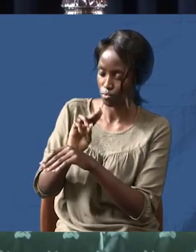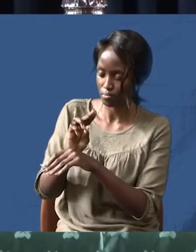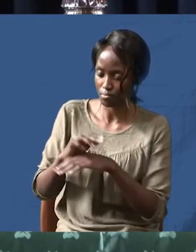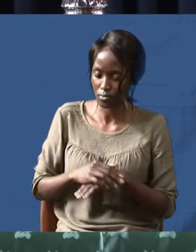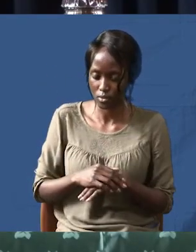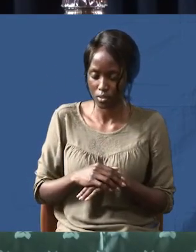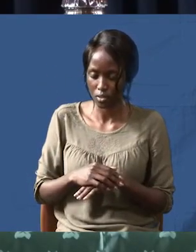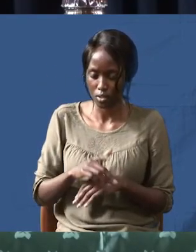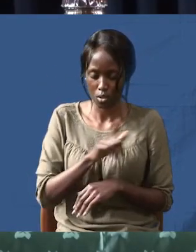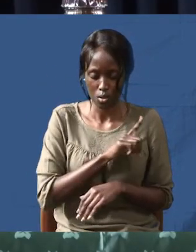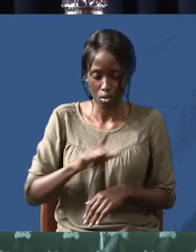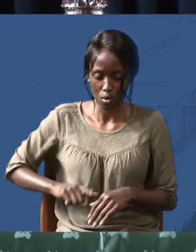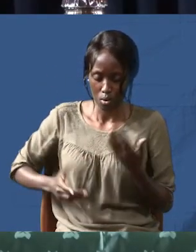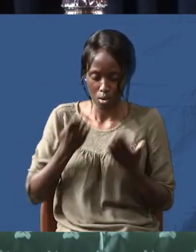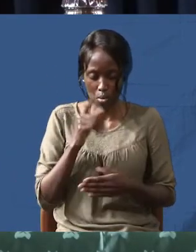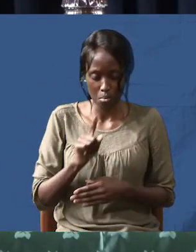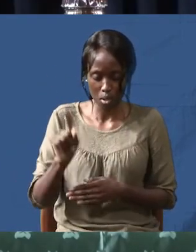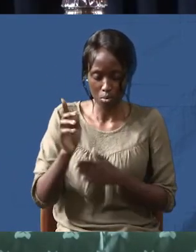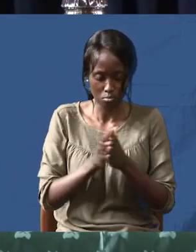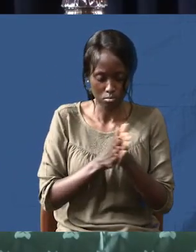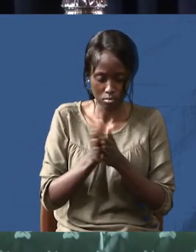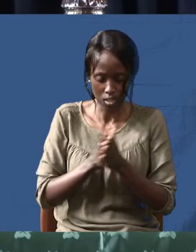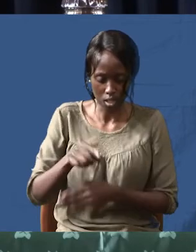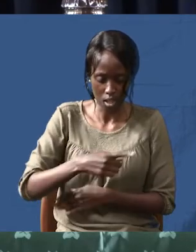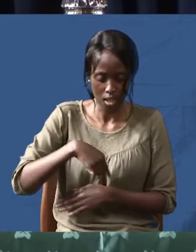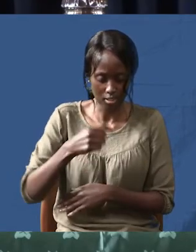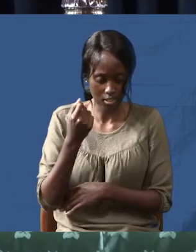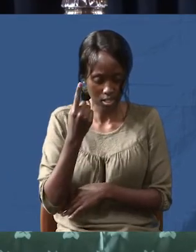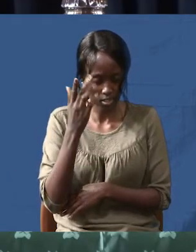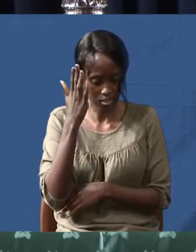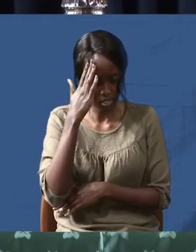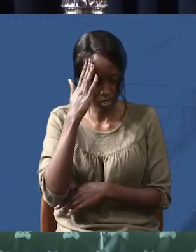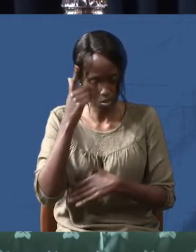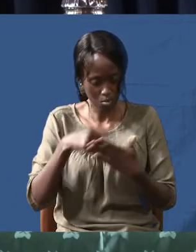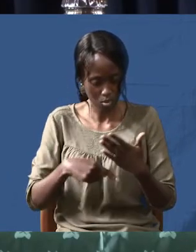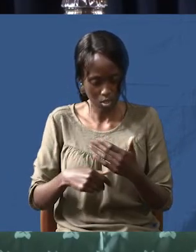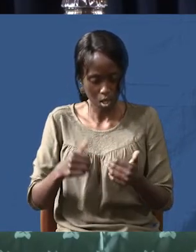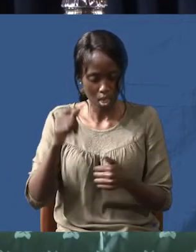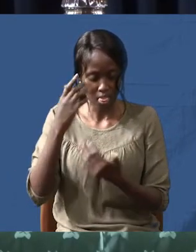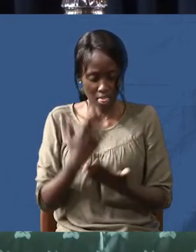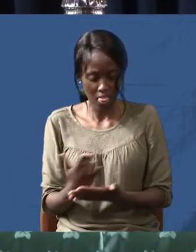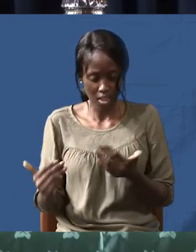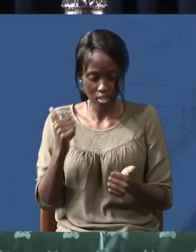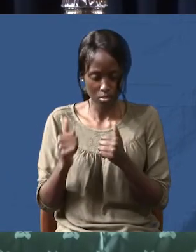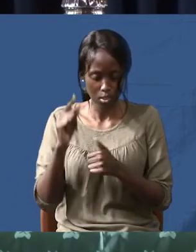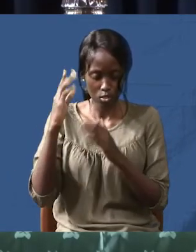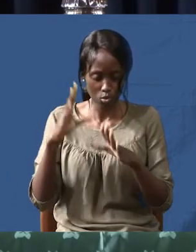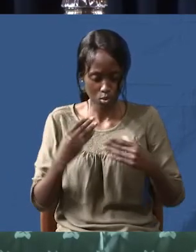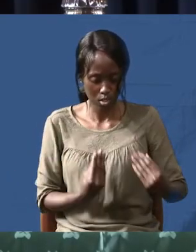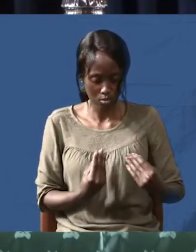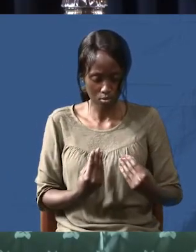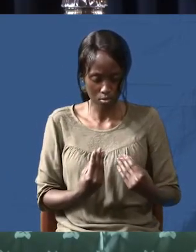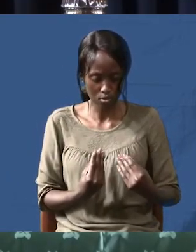May you stir us up, dear Lord, to realize that that which you have given us is